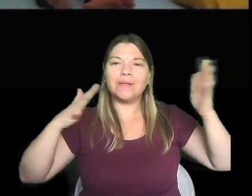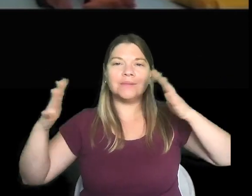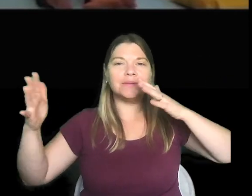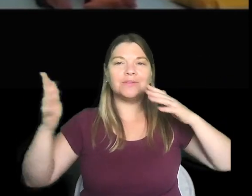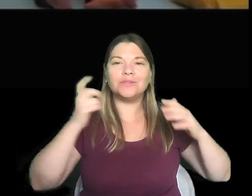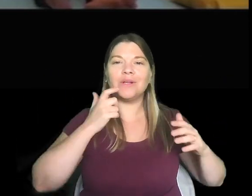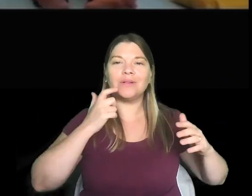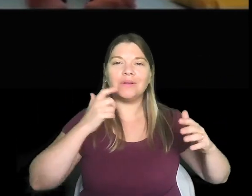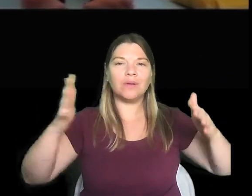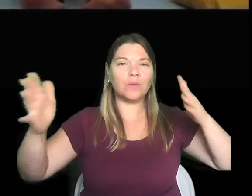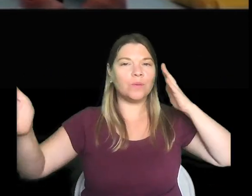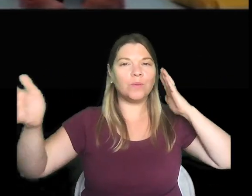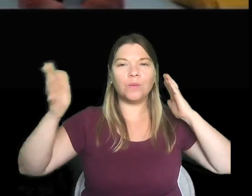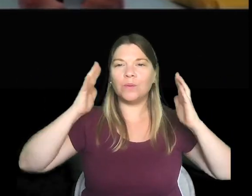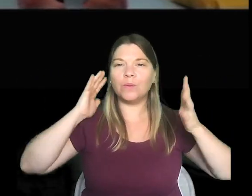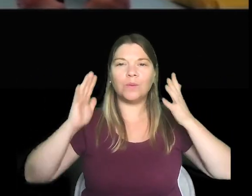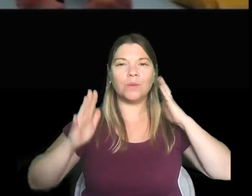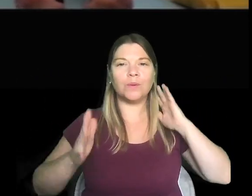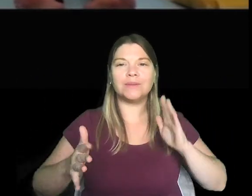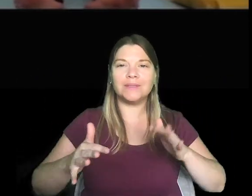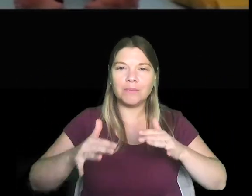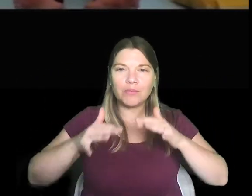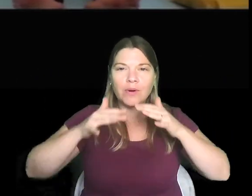You take a deep breath in,